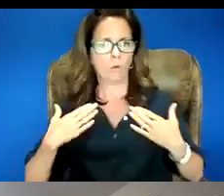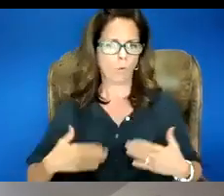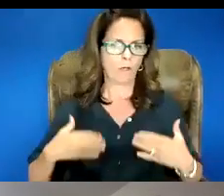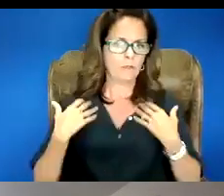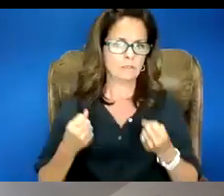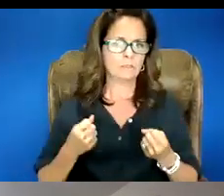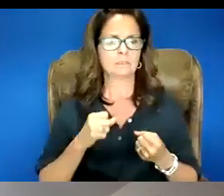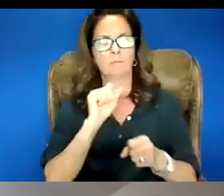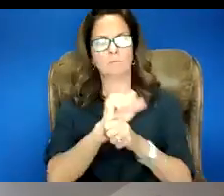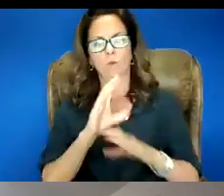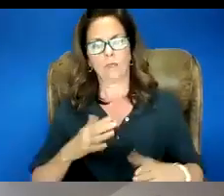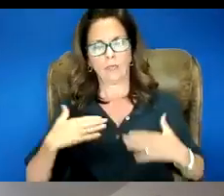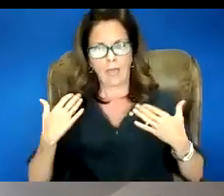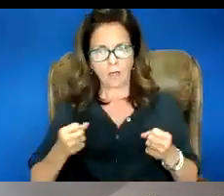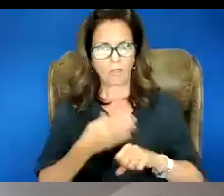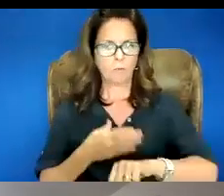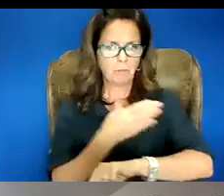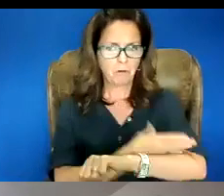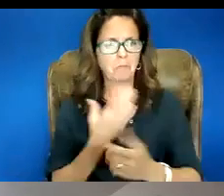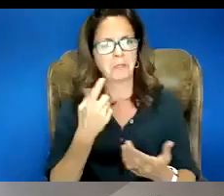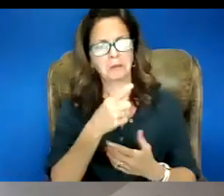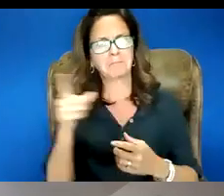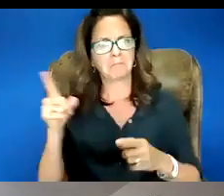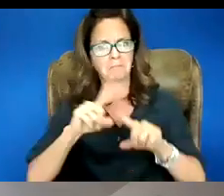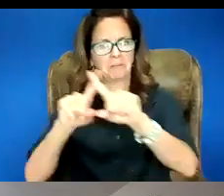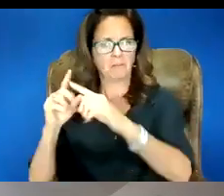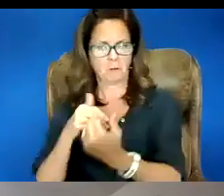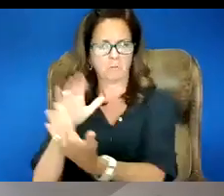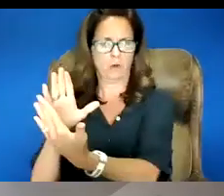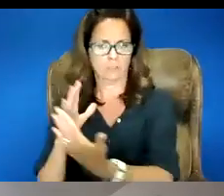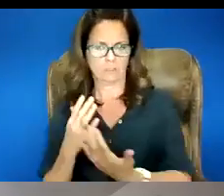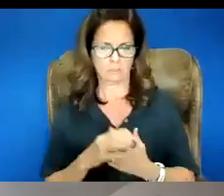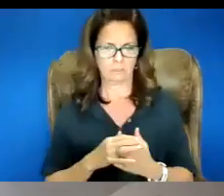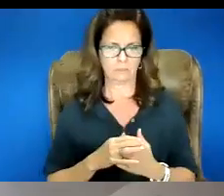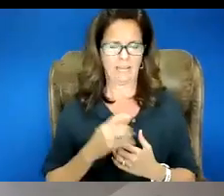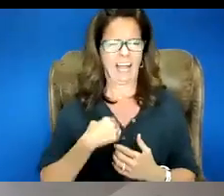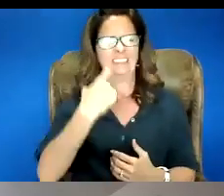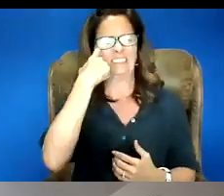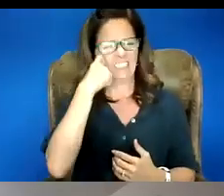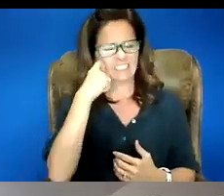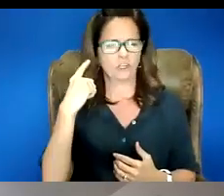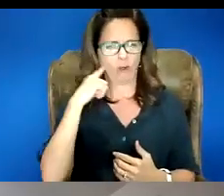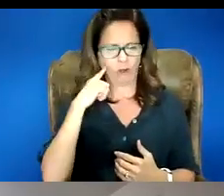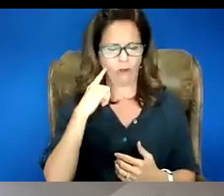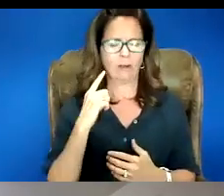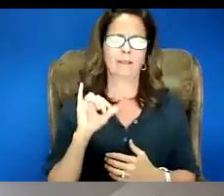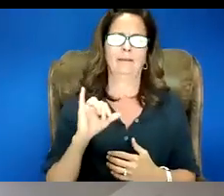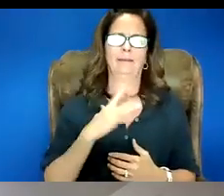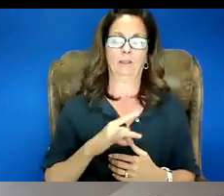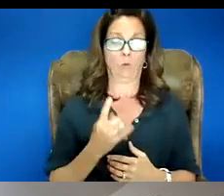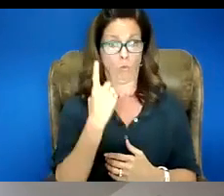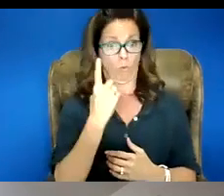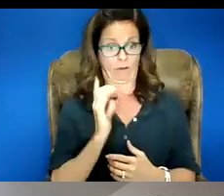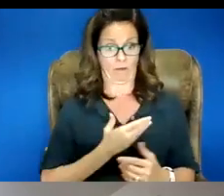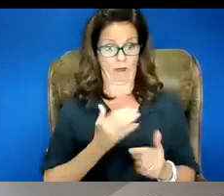improvement. Um, I just caught wind of one of our very own agencies is